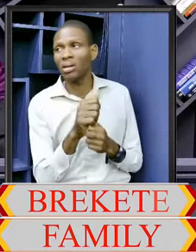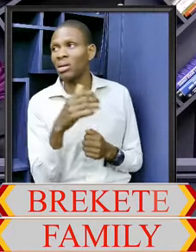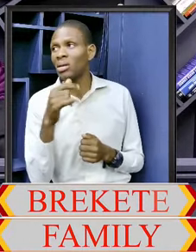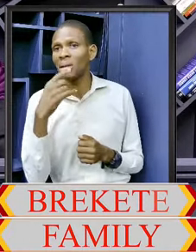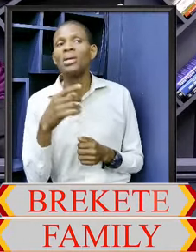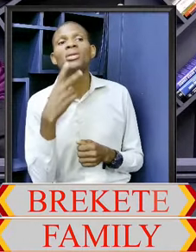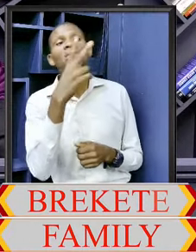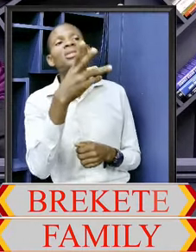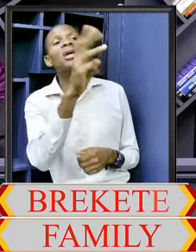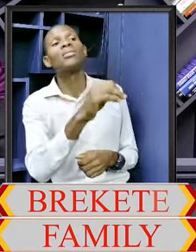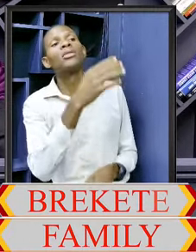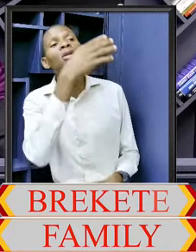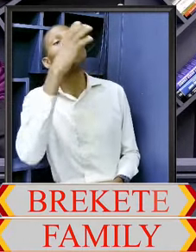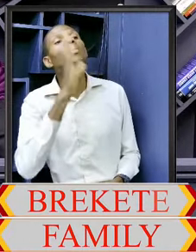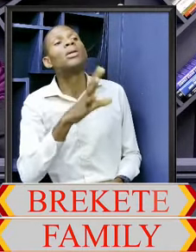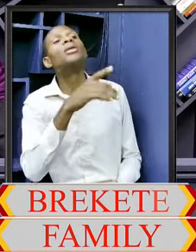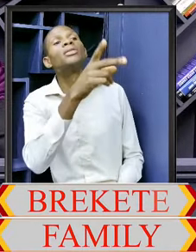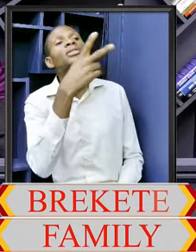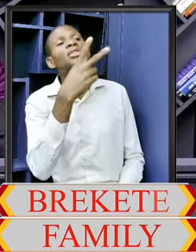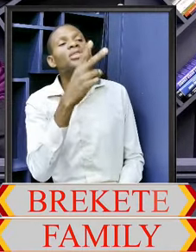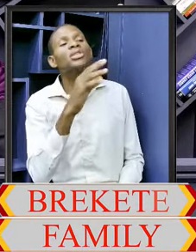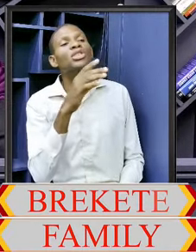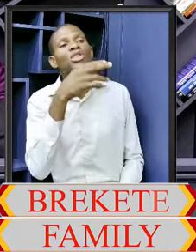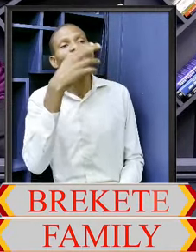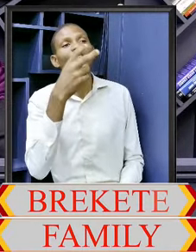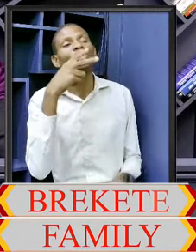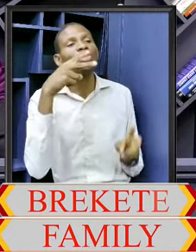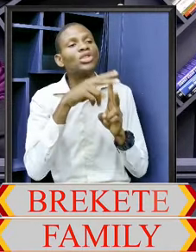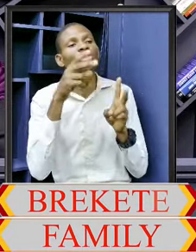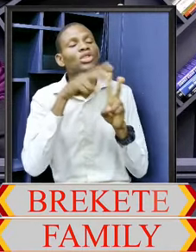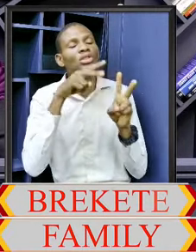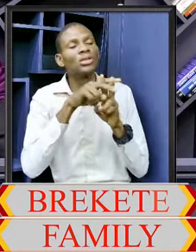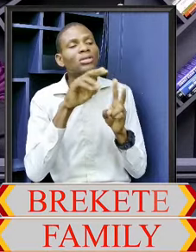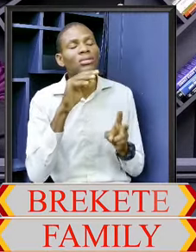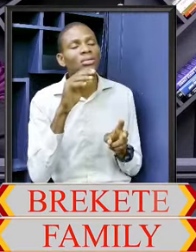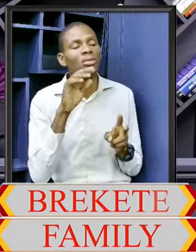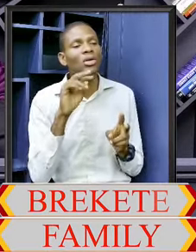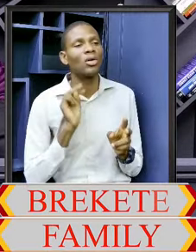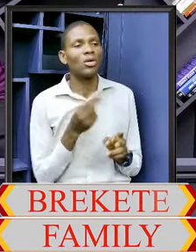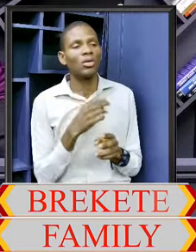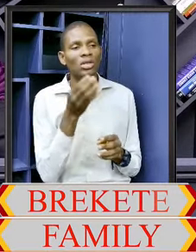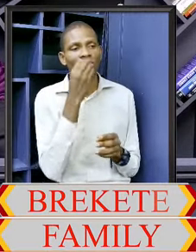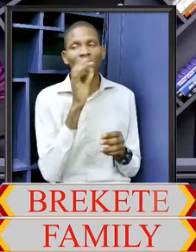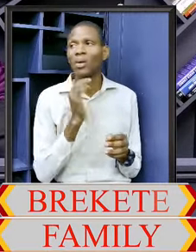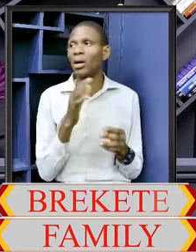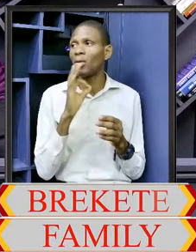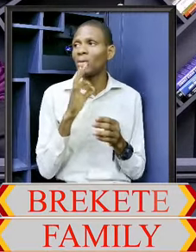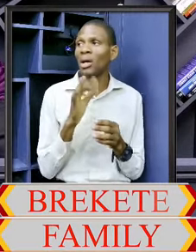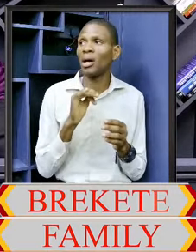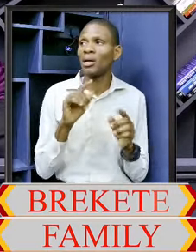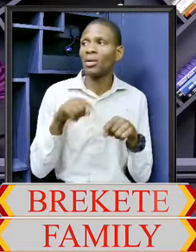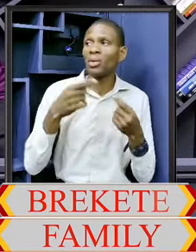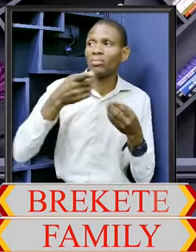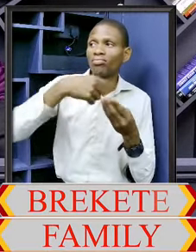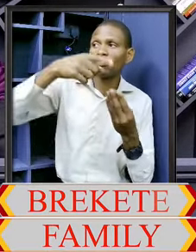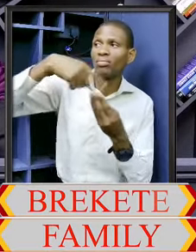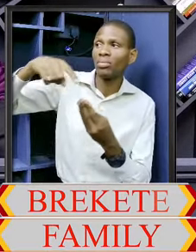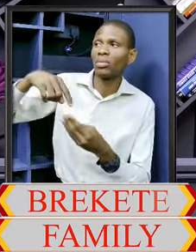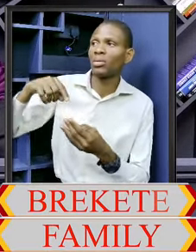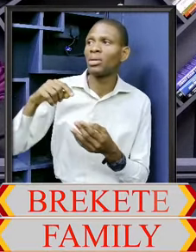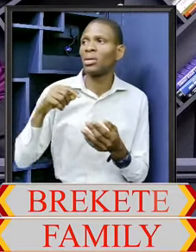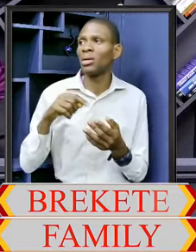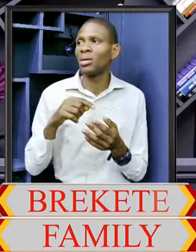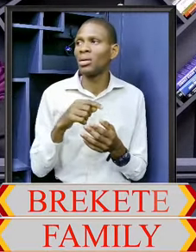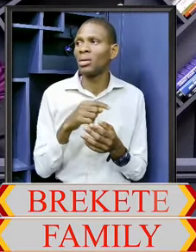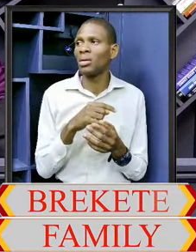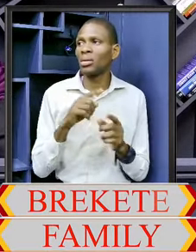They say, see them, the criminals. Where they chop their money. Where they chop our money. I went around. This young man is here. When we are going to people, we